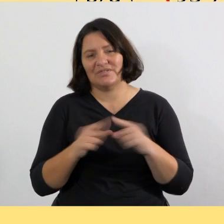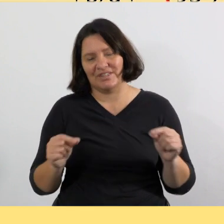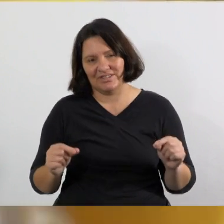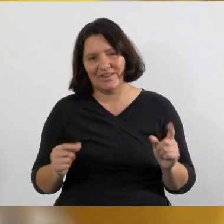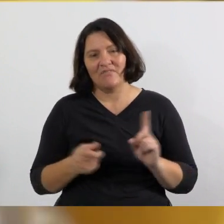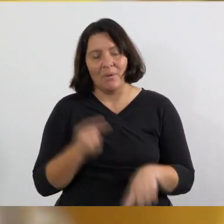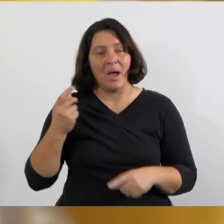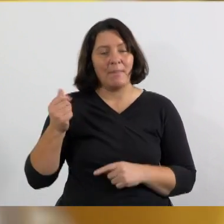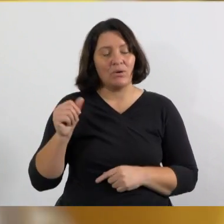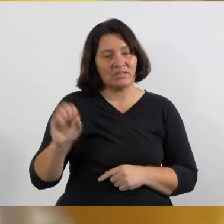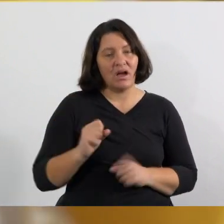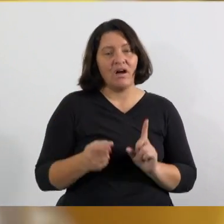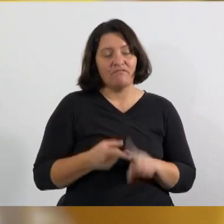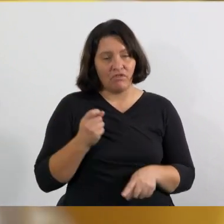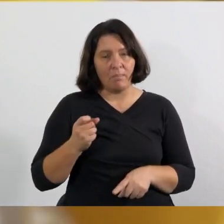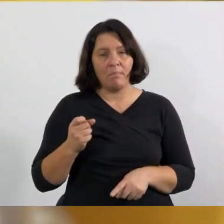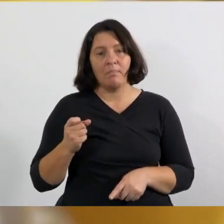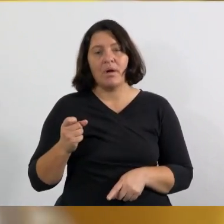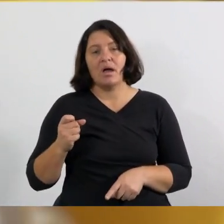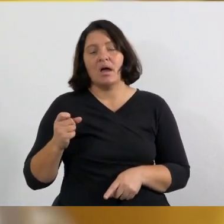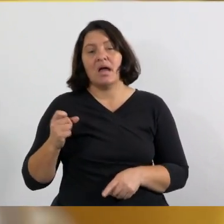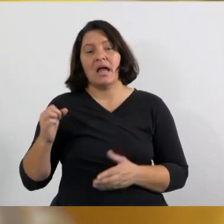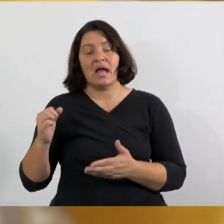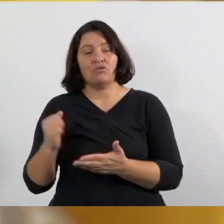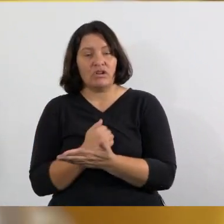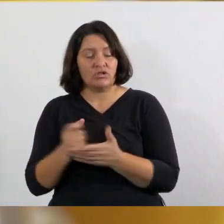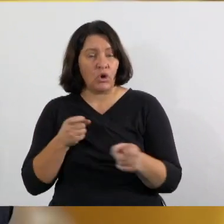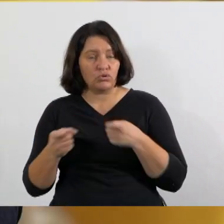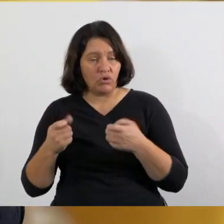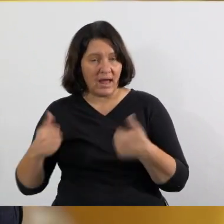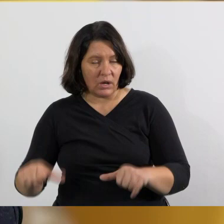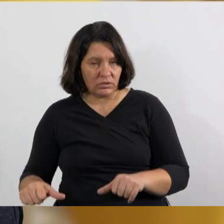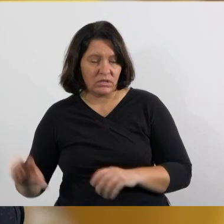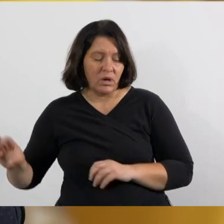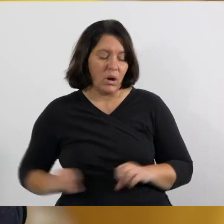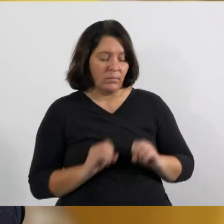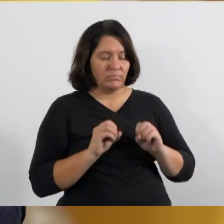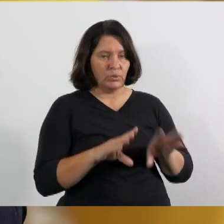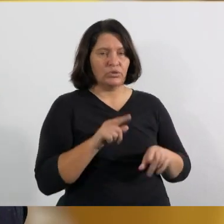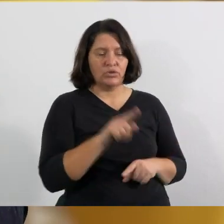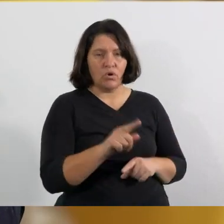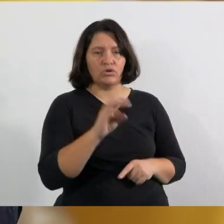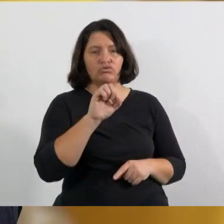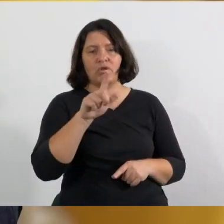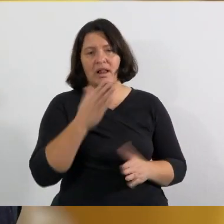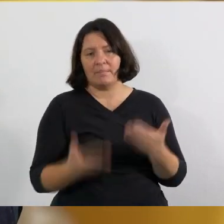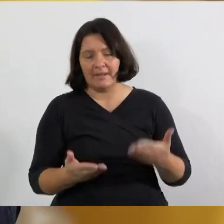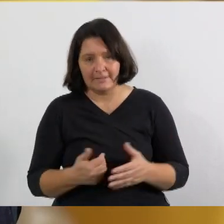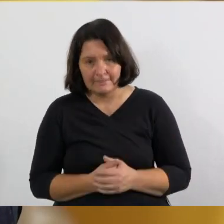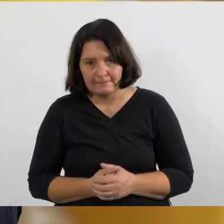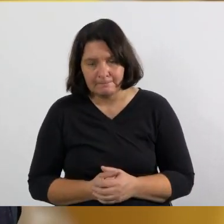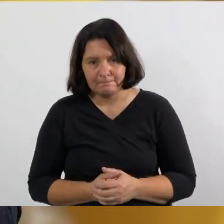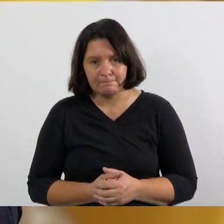process of taking the amount from your creditors control account and posting it on to your